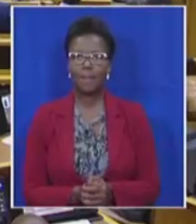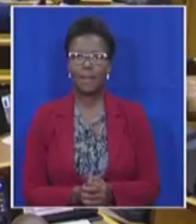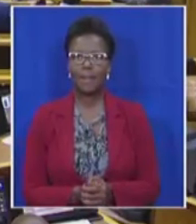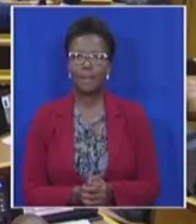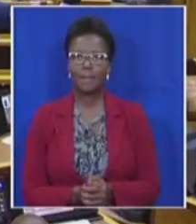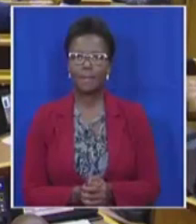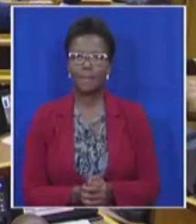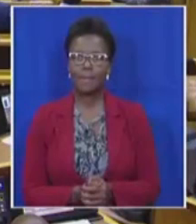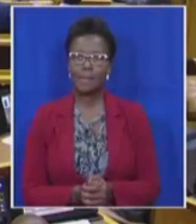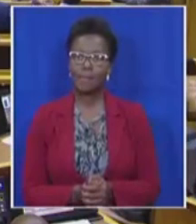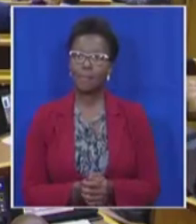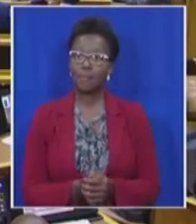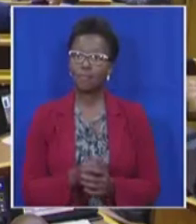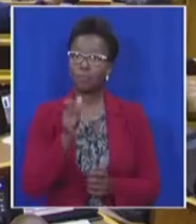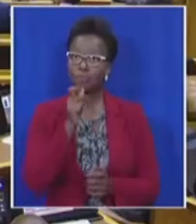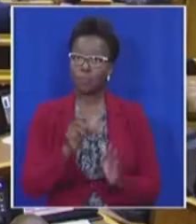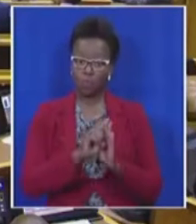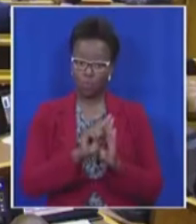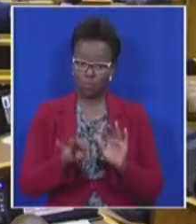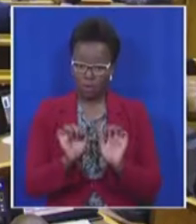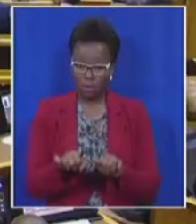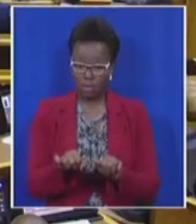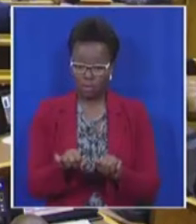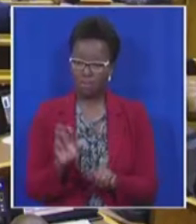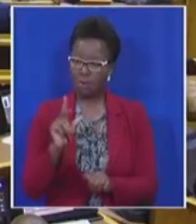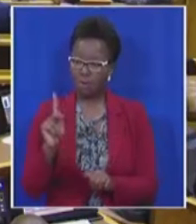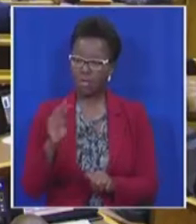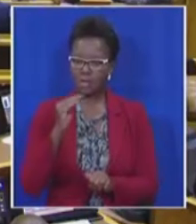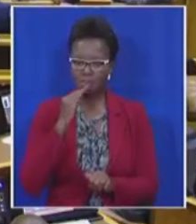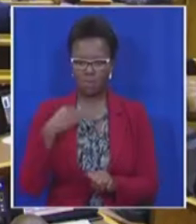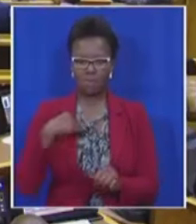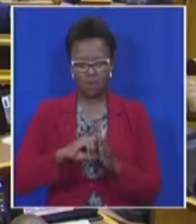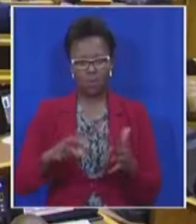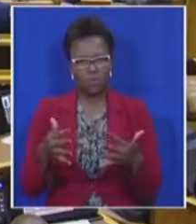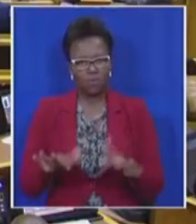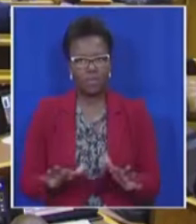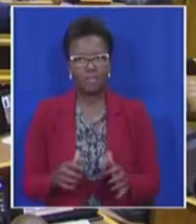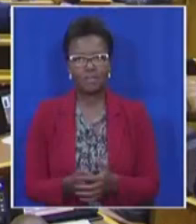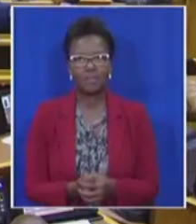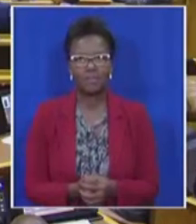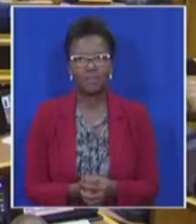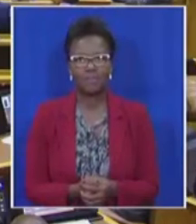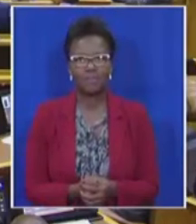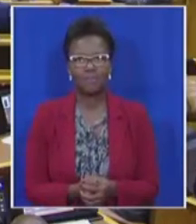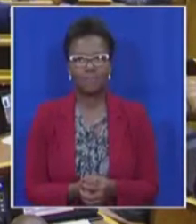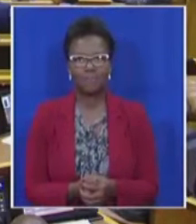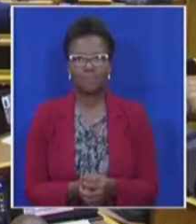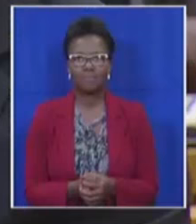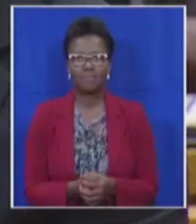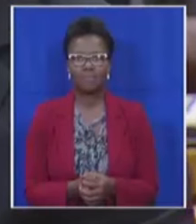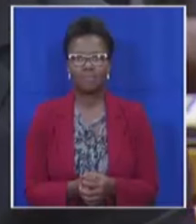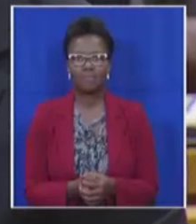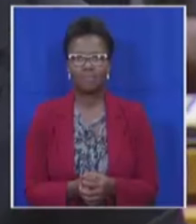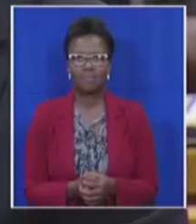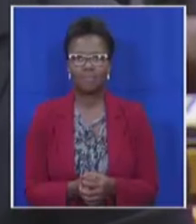Can I have your withdraw, no, ma'am? No, withdraw. Okay, ki wishetsa morao. Many do so Deputy because Speaker, the ANC government Deputy fails